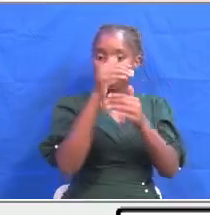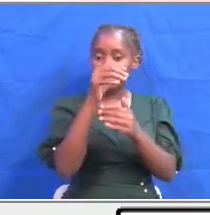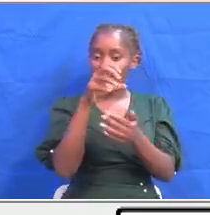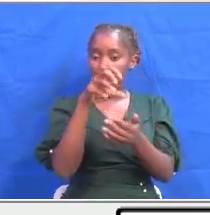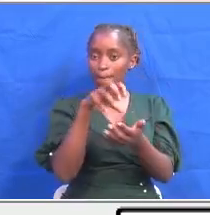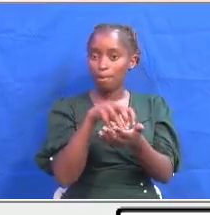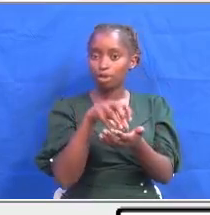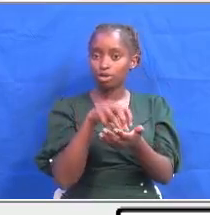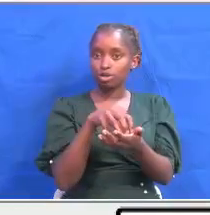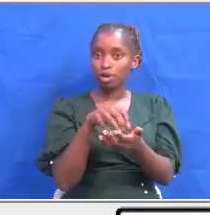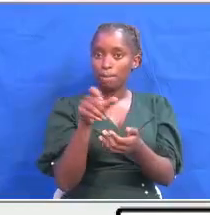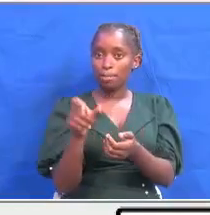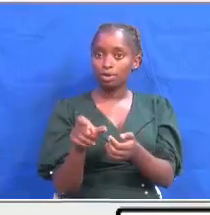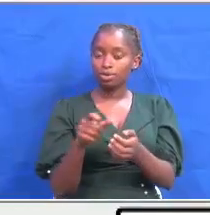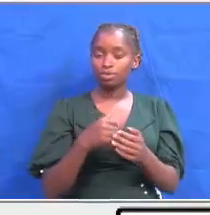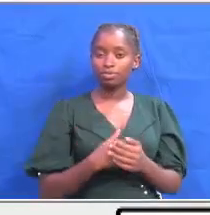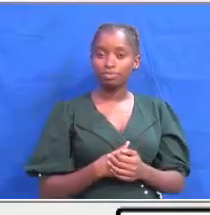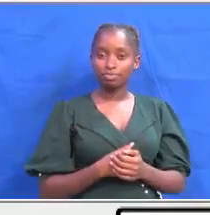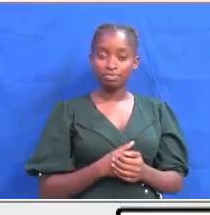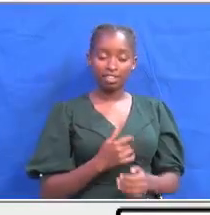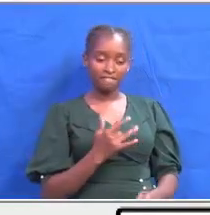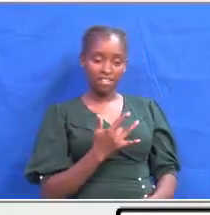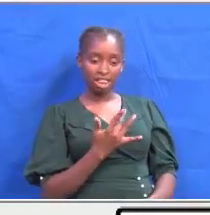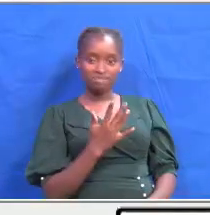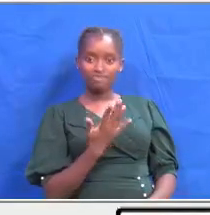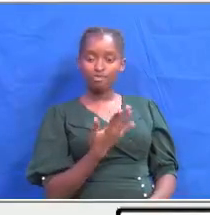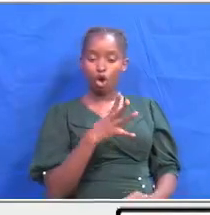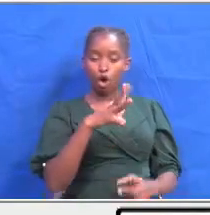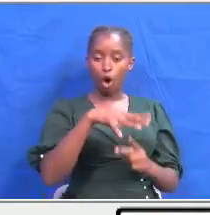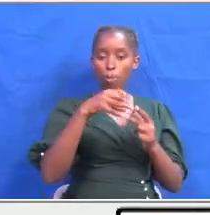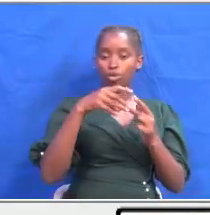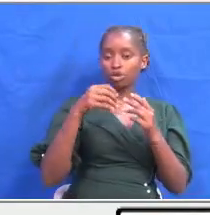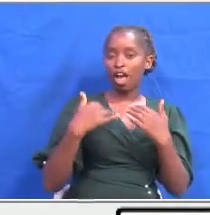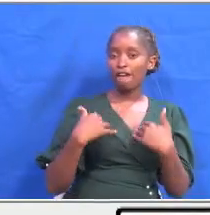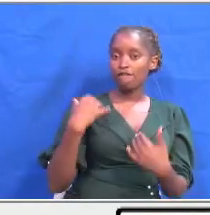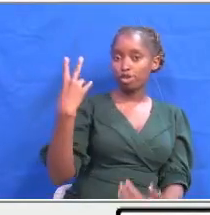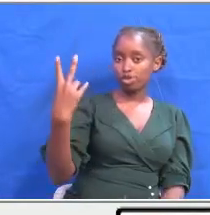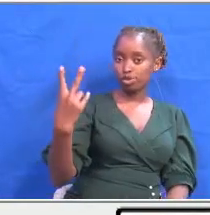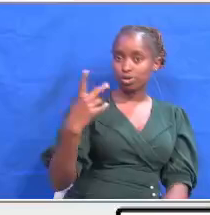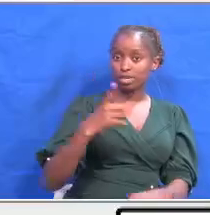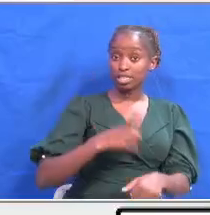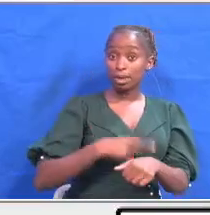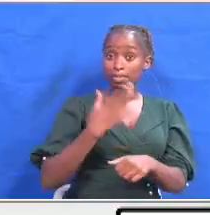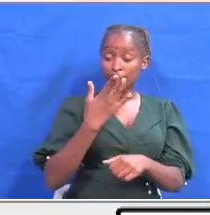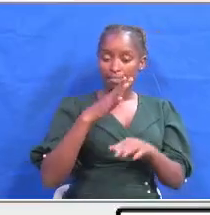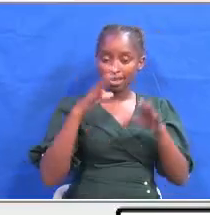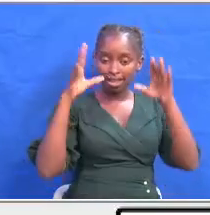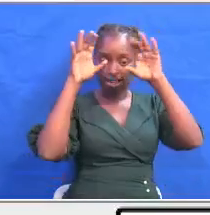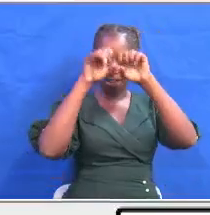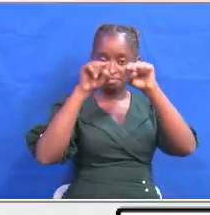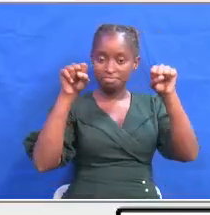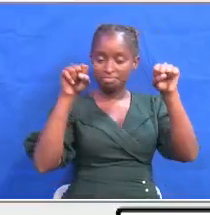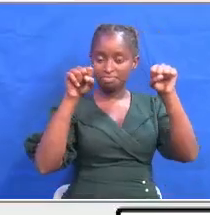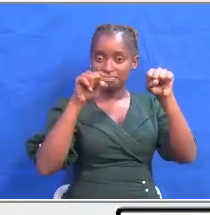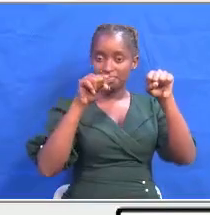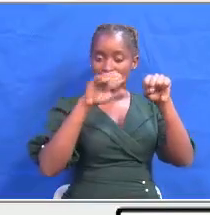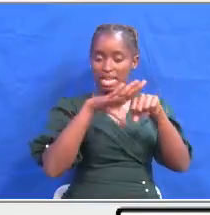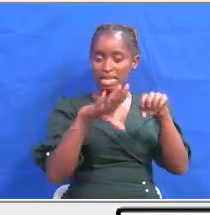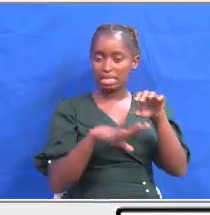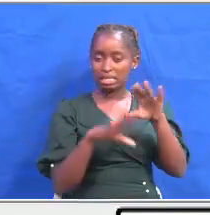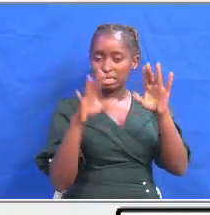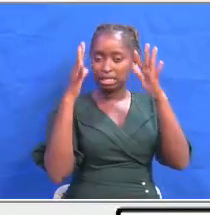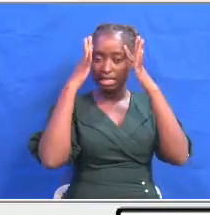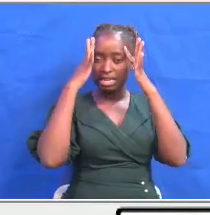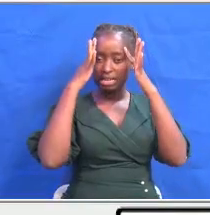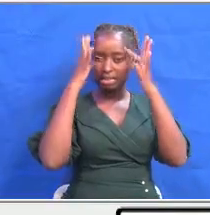he has two options. When they were deciding who would be the deputy president, all the members voted for